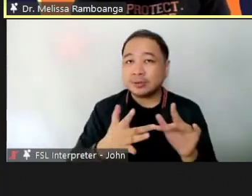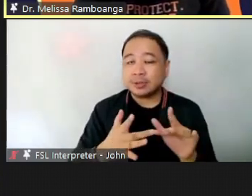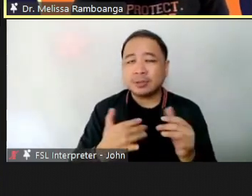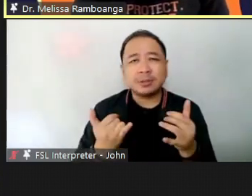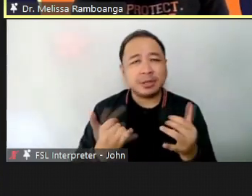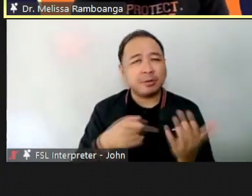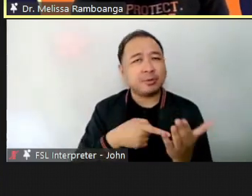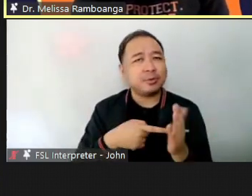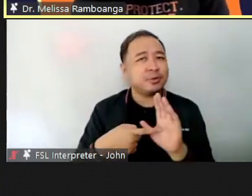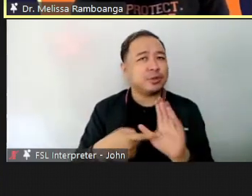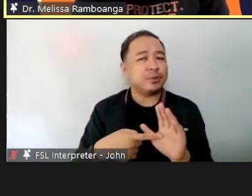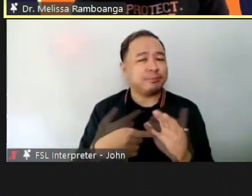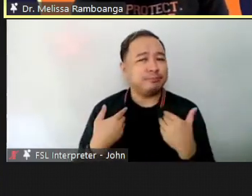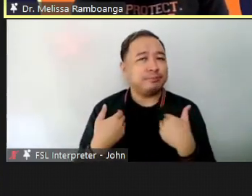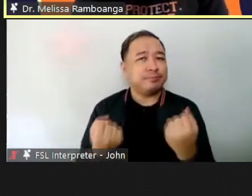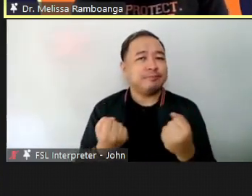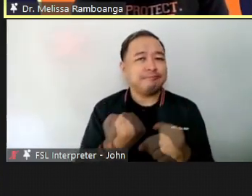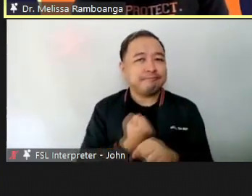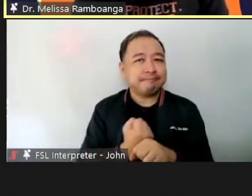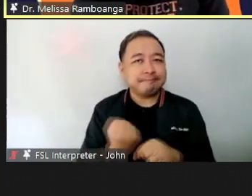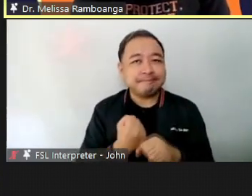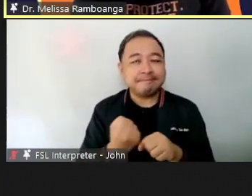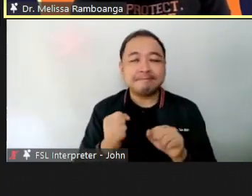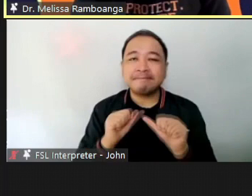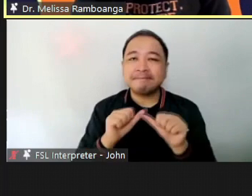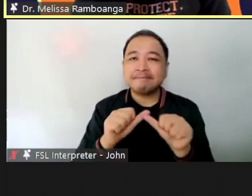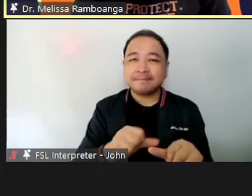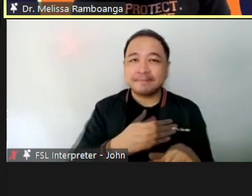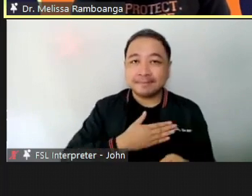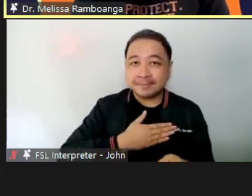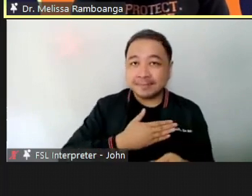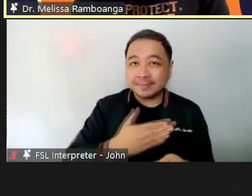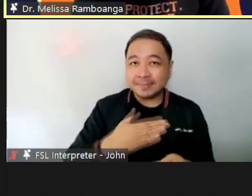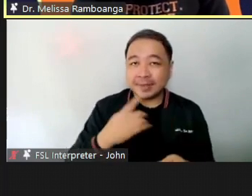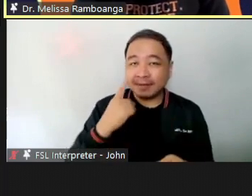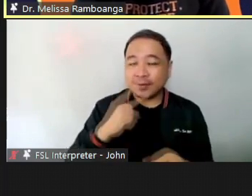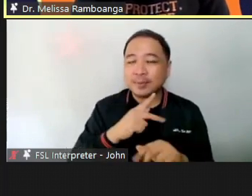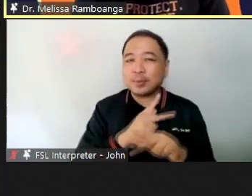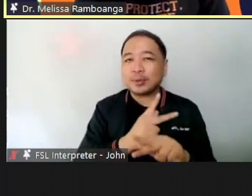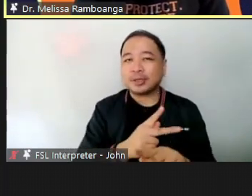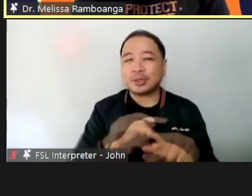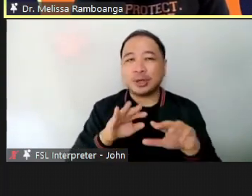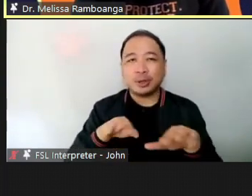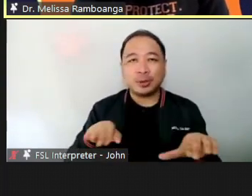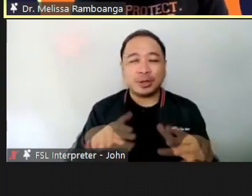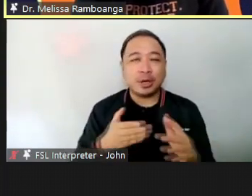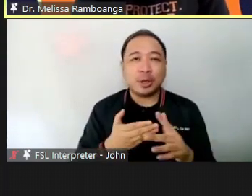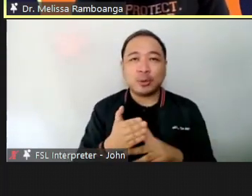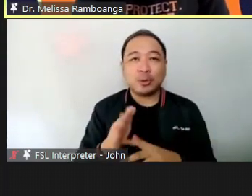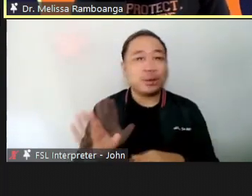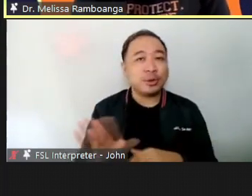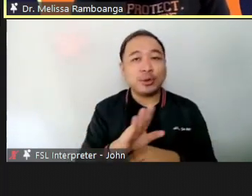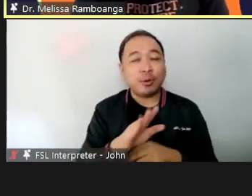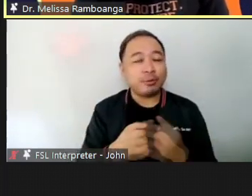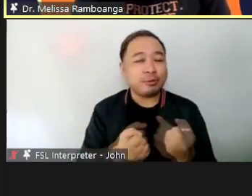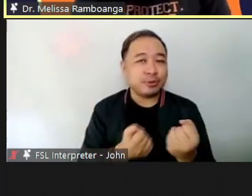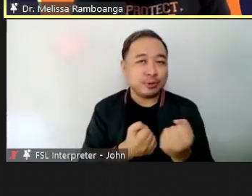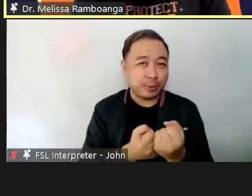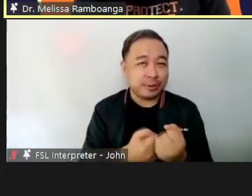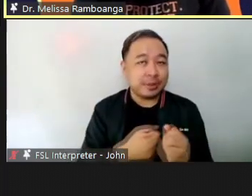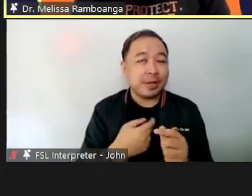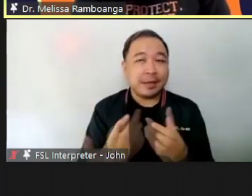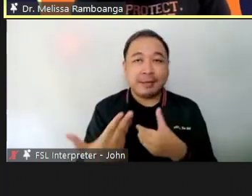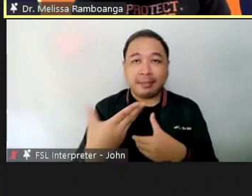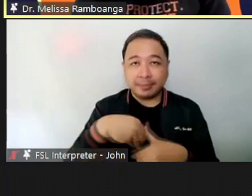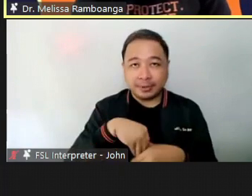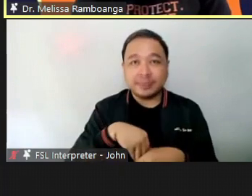shown our resilience and continuing dedication to the protection of children through everyone's active support and